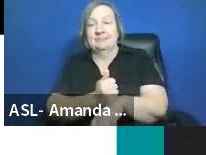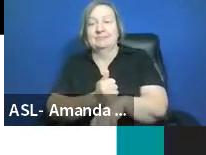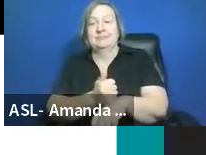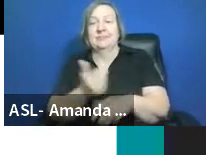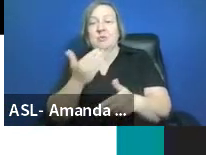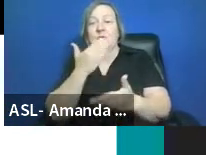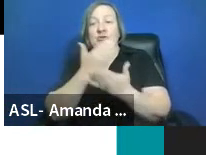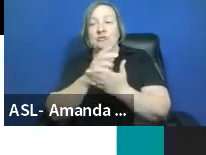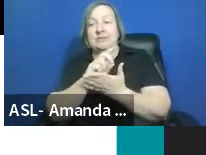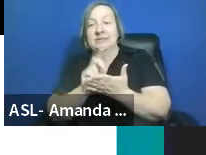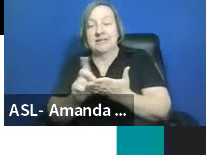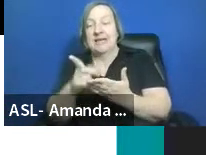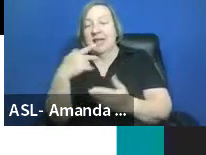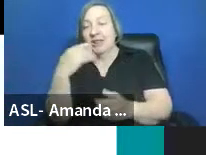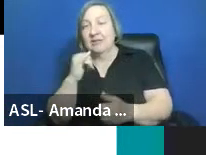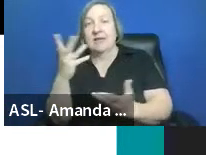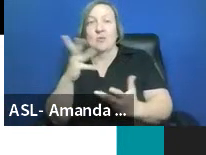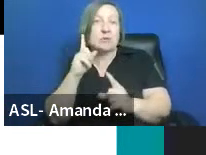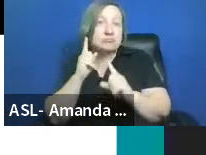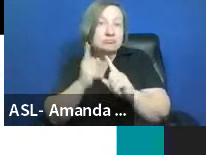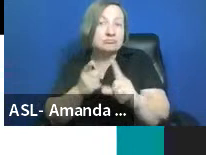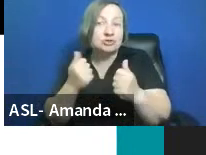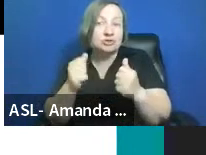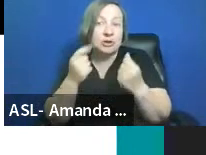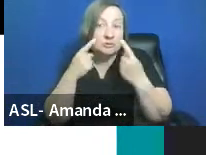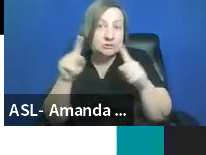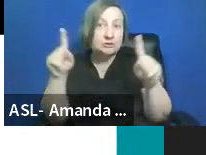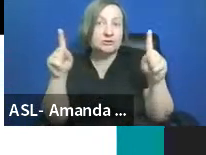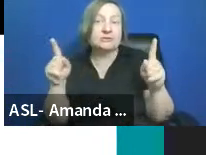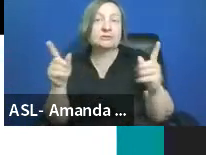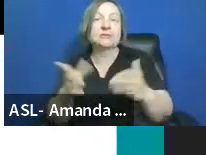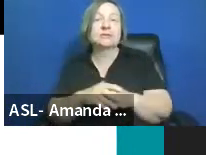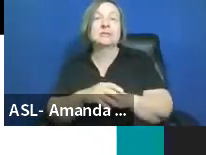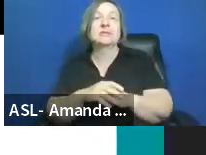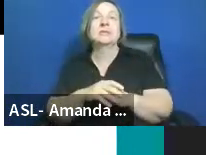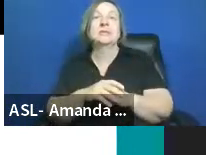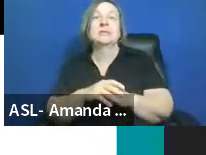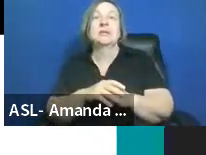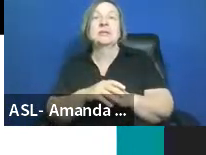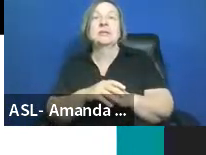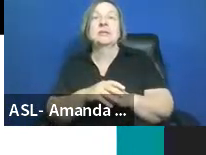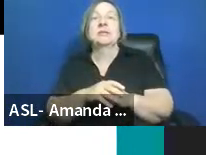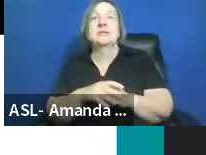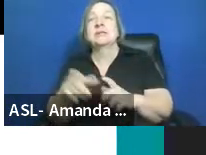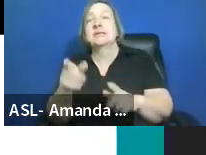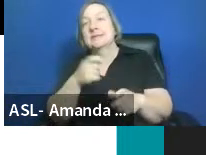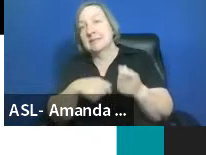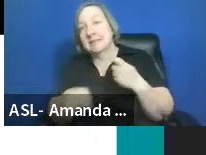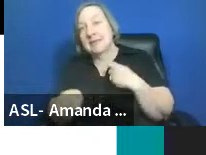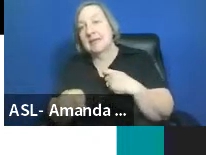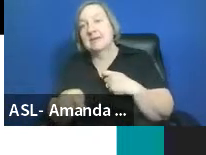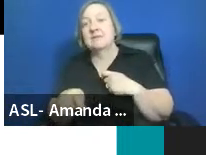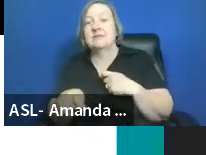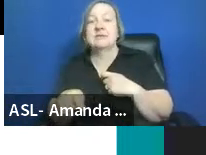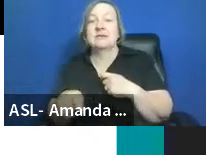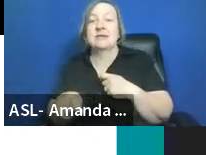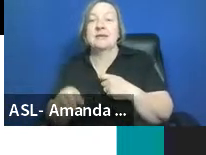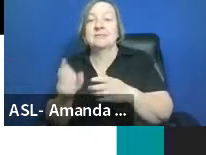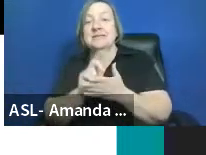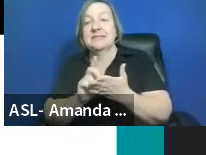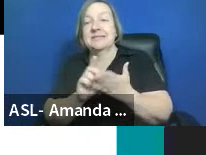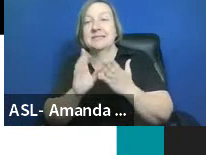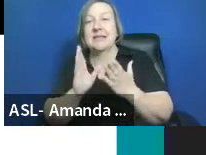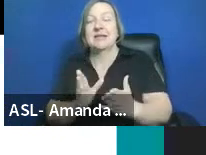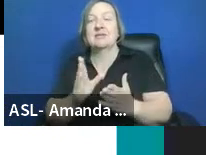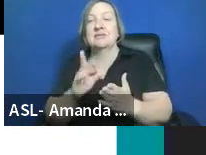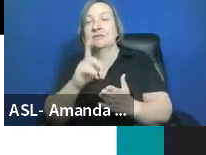good design looks like. What are we aiming at achieving here? And rather than it being, design is a very